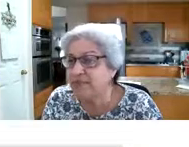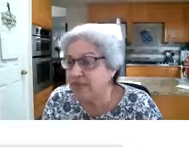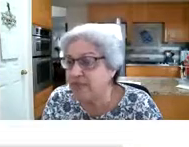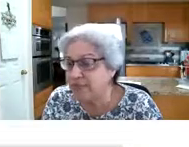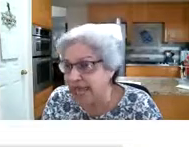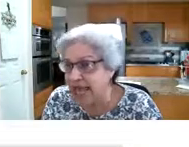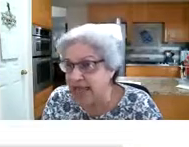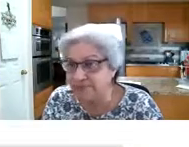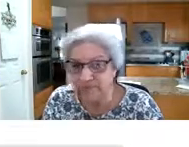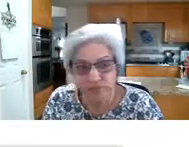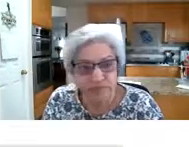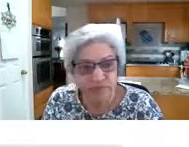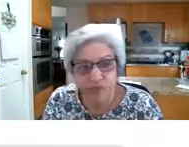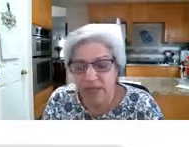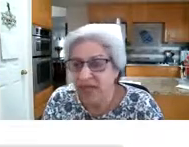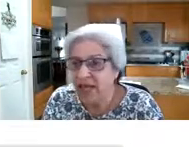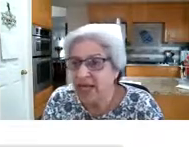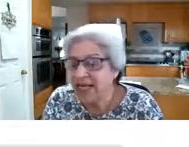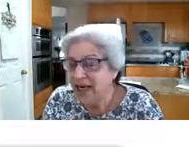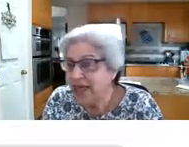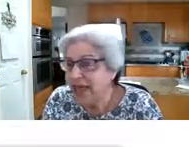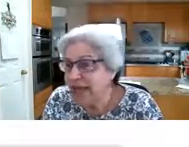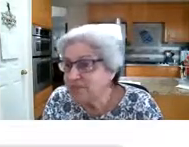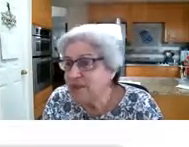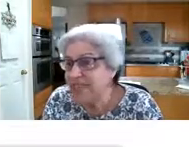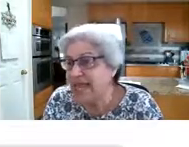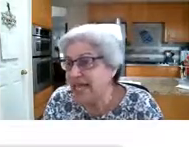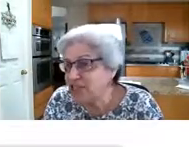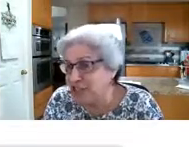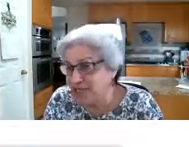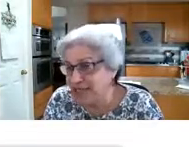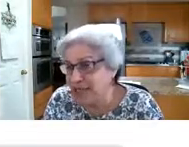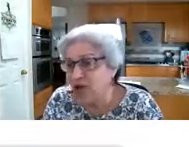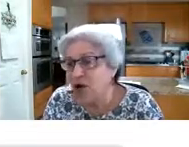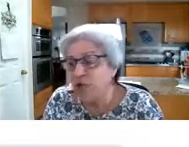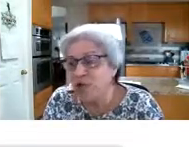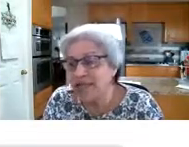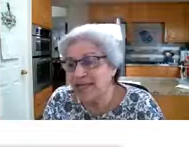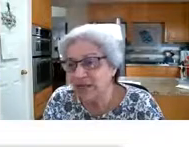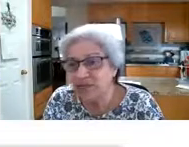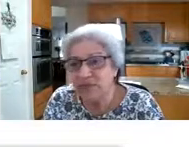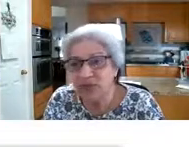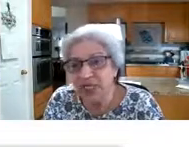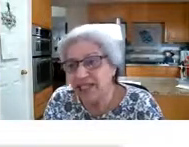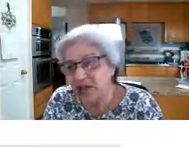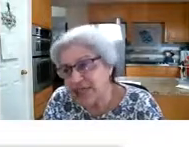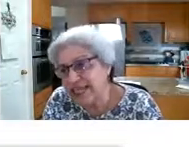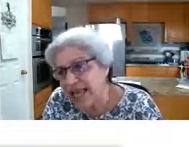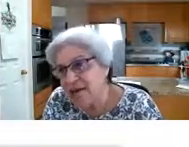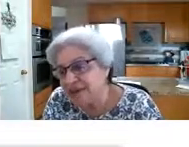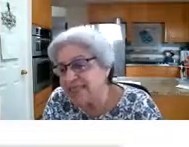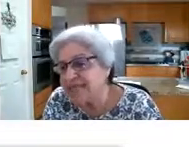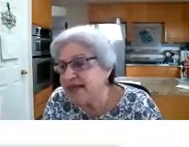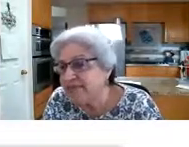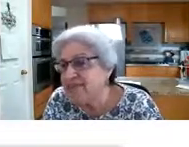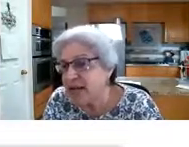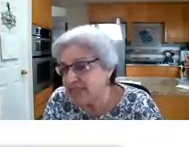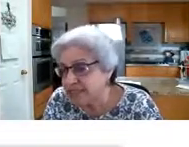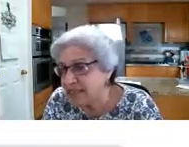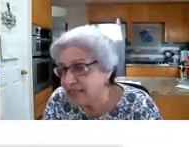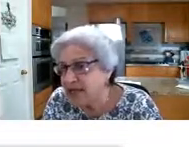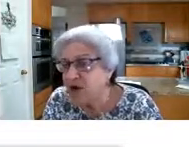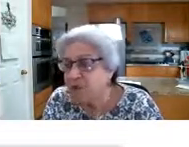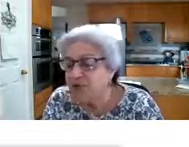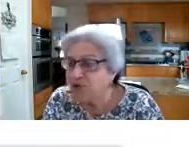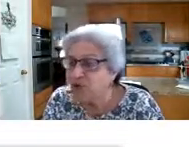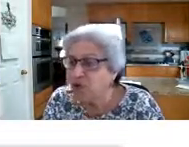study began. Now, the expectation was that it was gonna take about